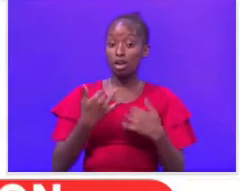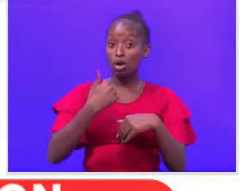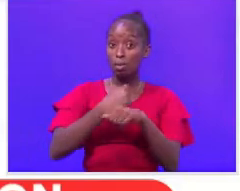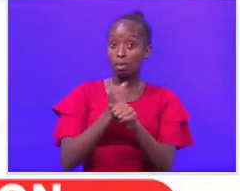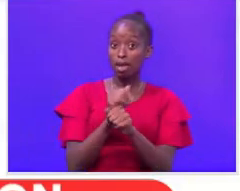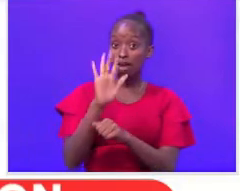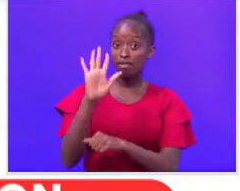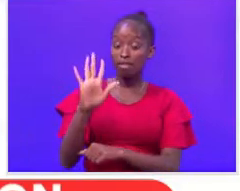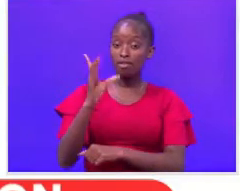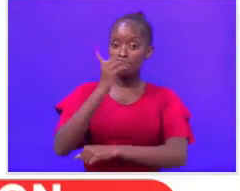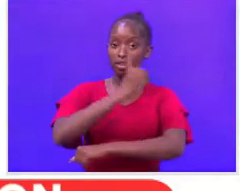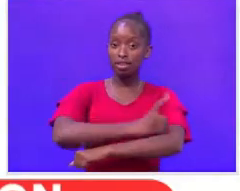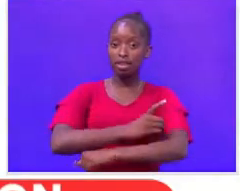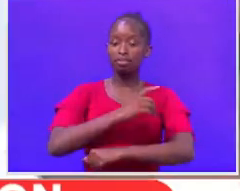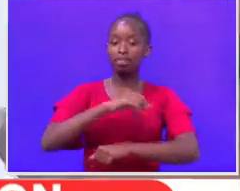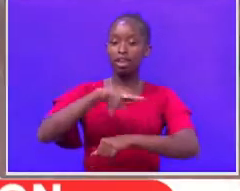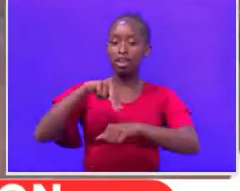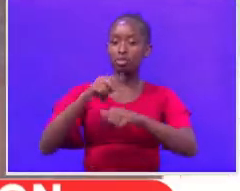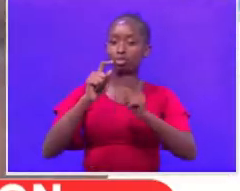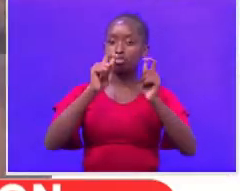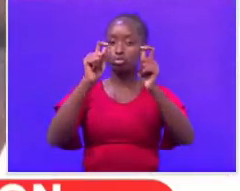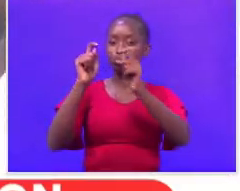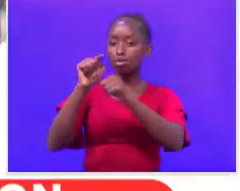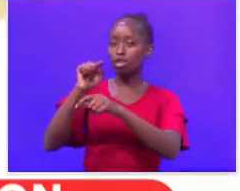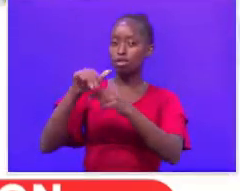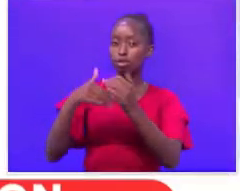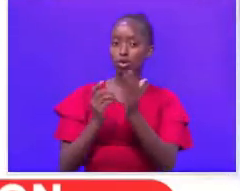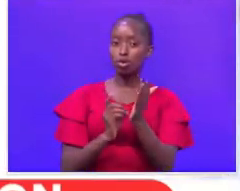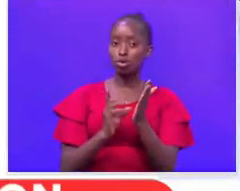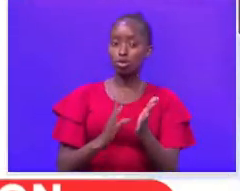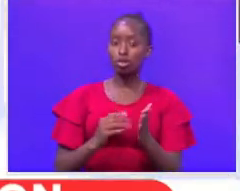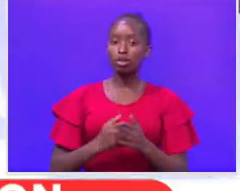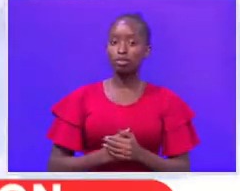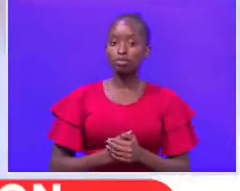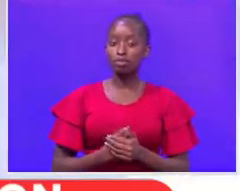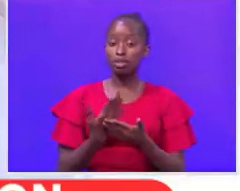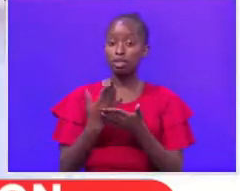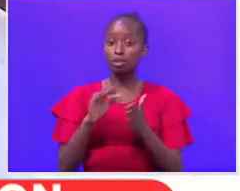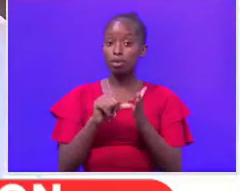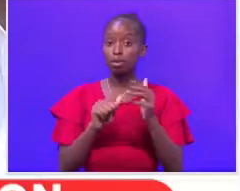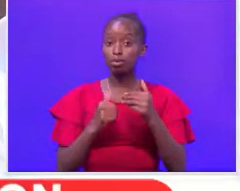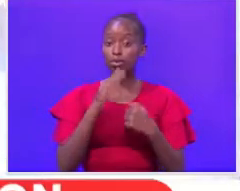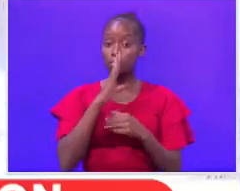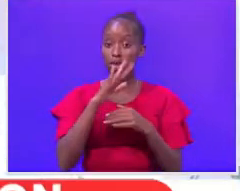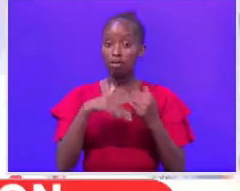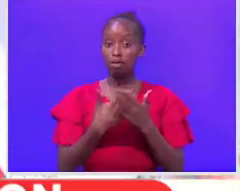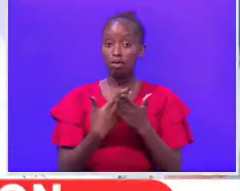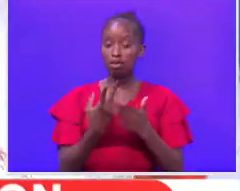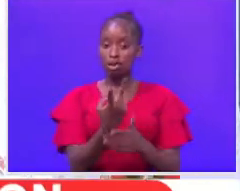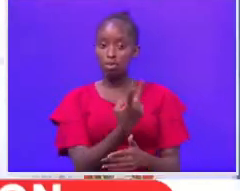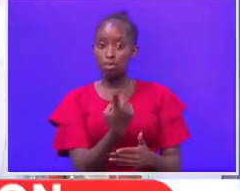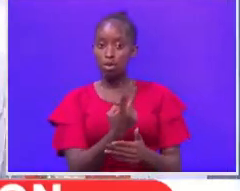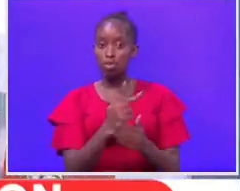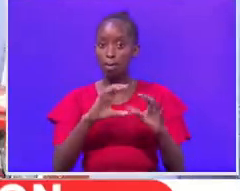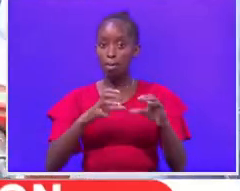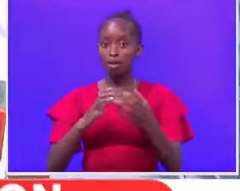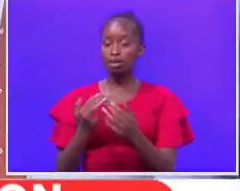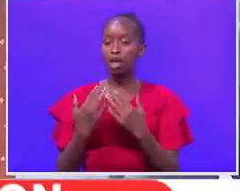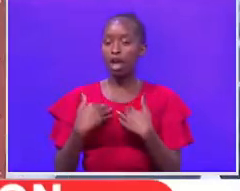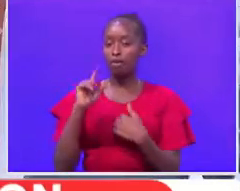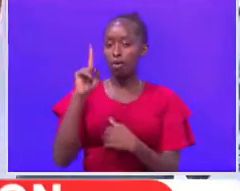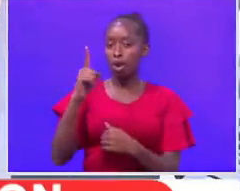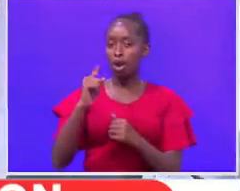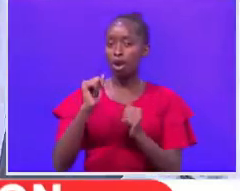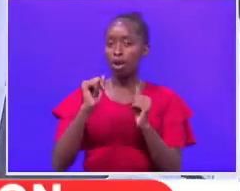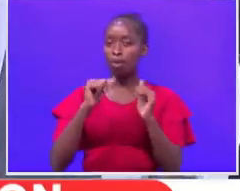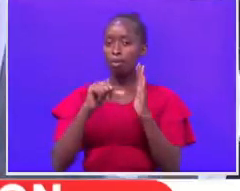5 of the national strike. Among the issues that have been the core of dispute between the two parties, only one issue,